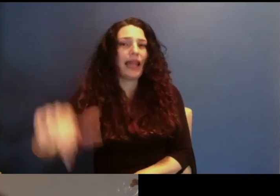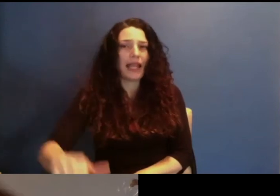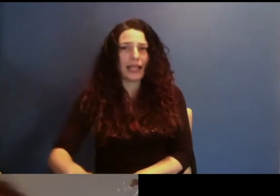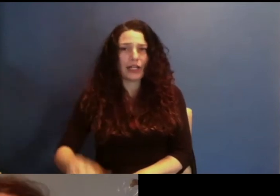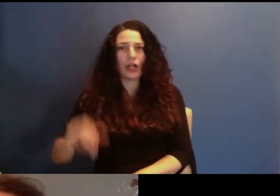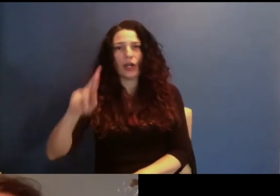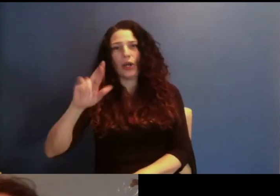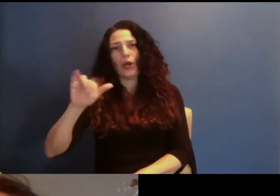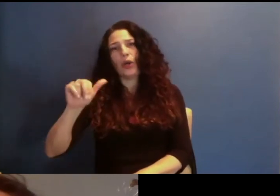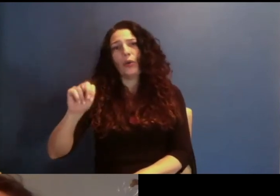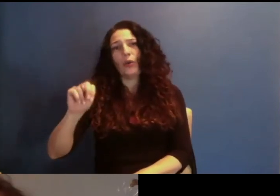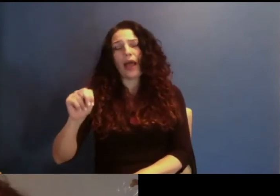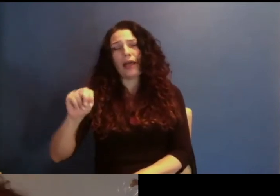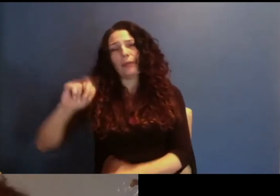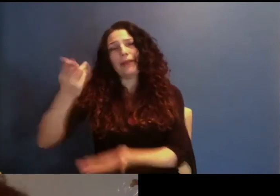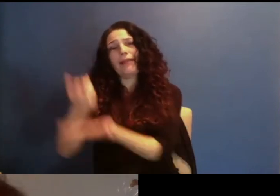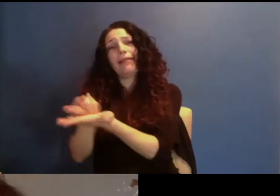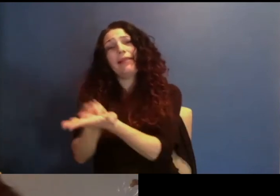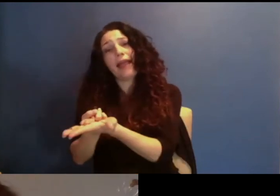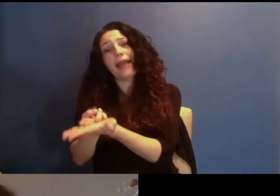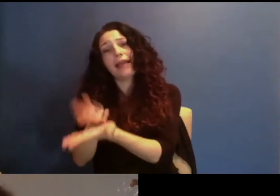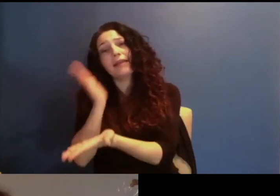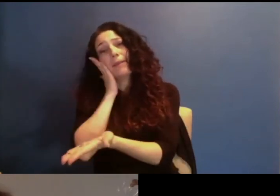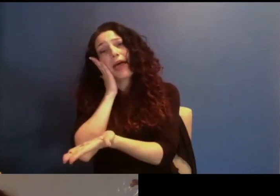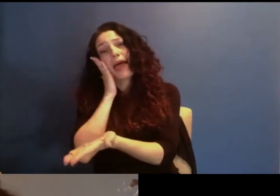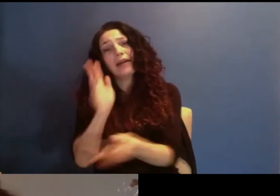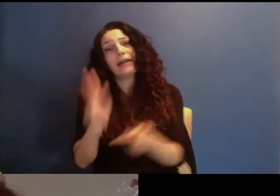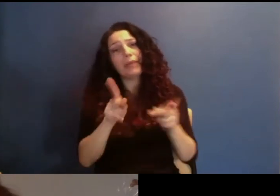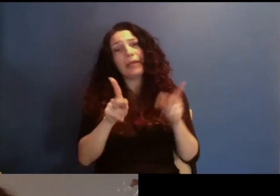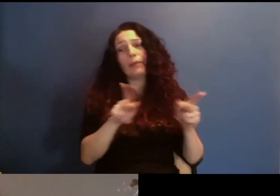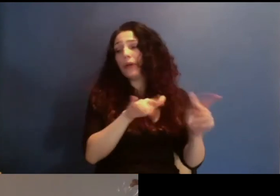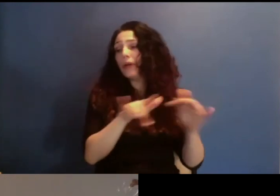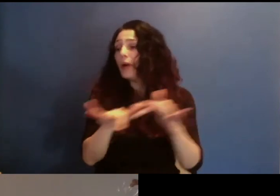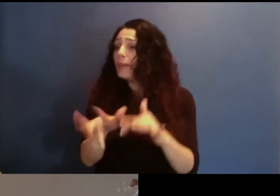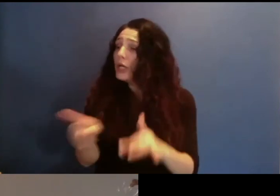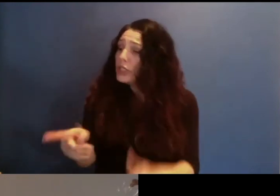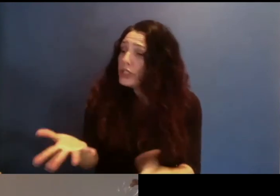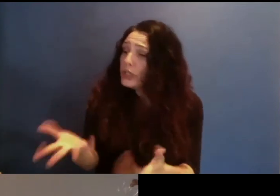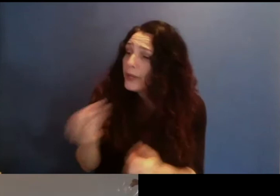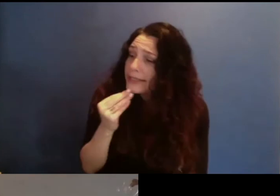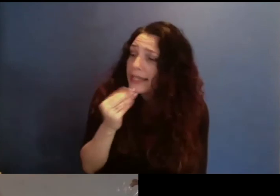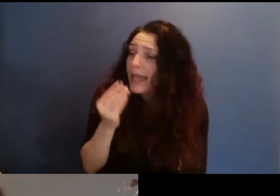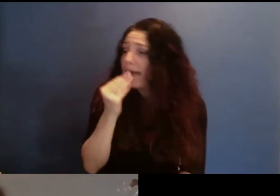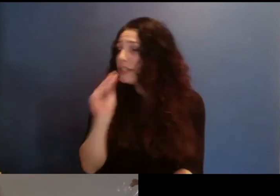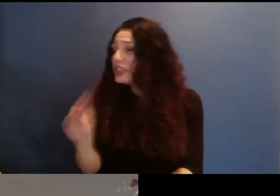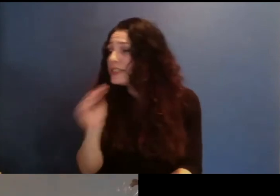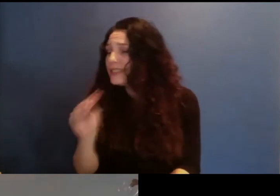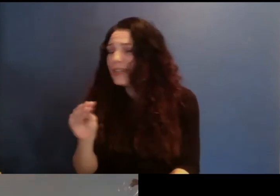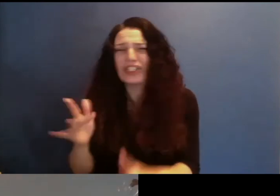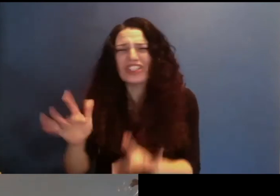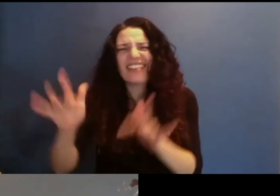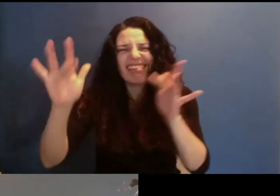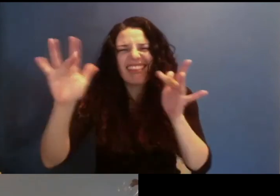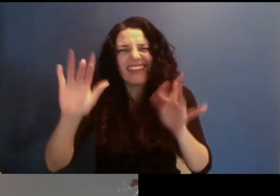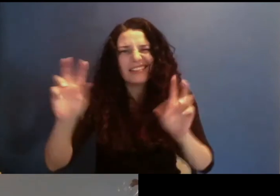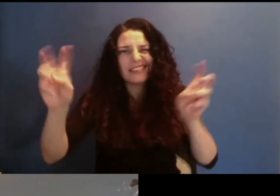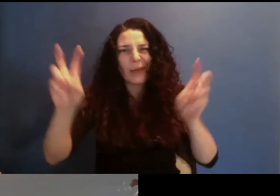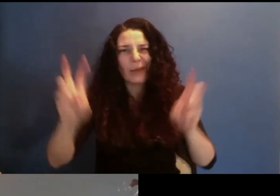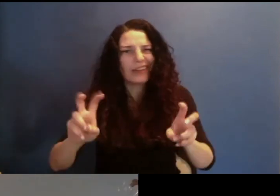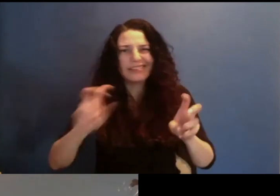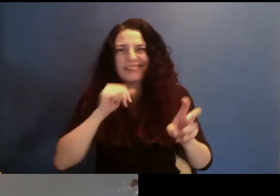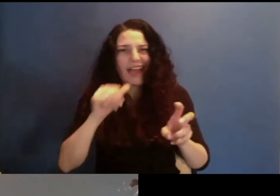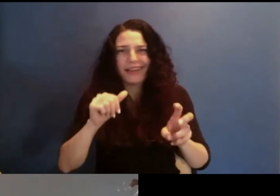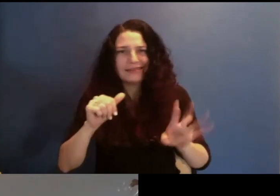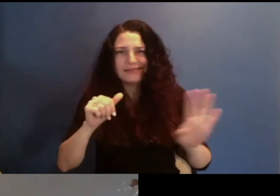snack, and maybe, just maybe in the finale he'd be able to kiss a man, but who knows? Yeah, I was like, you definitely wouldn't have been able to have the sex